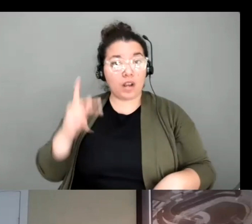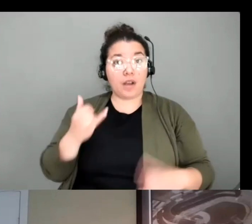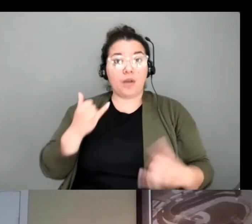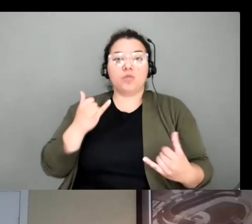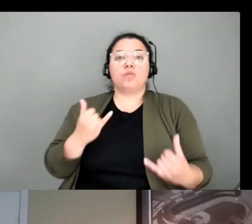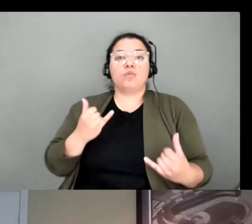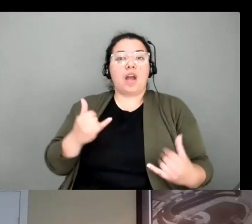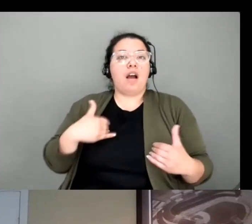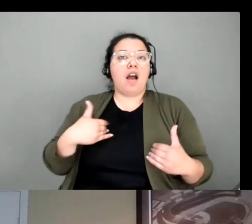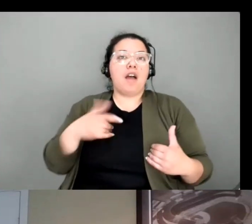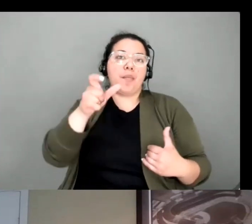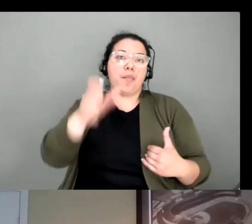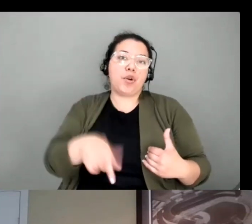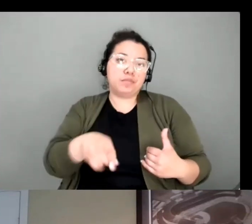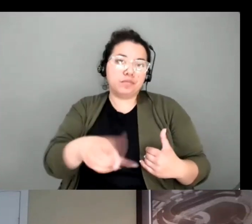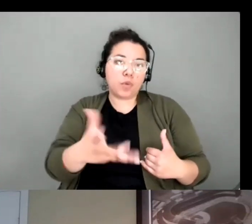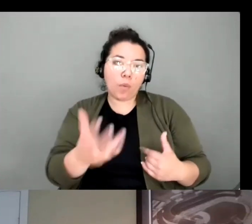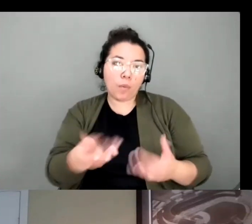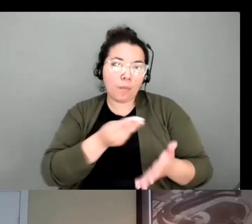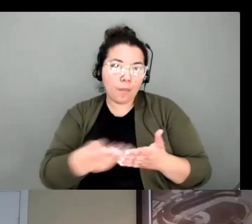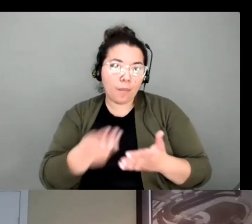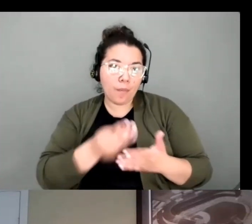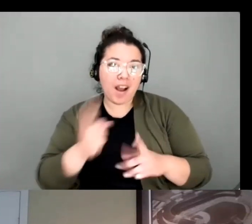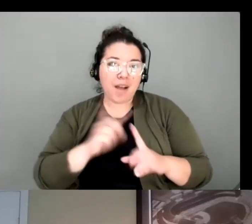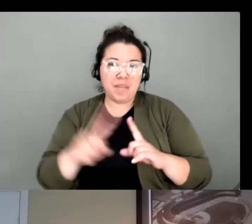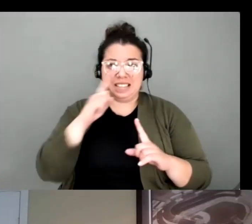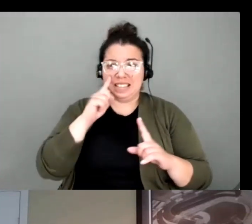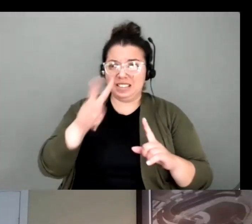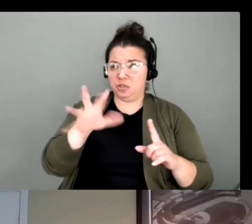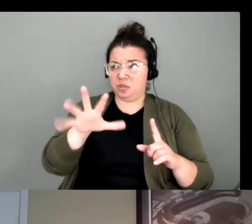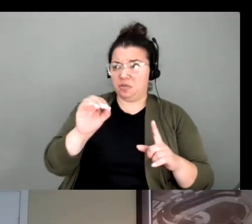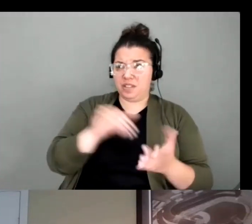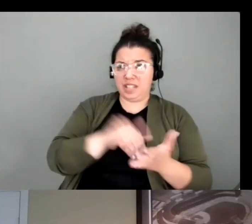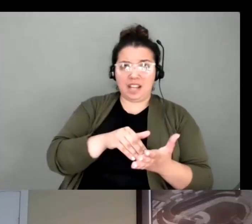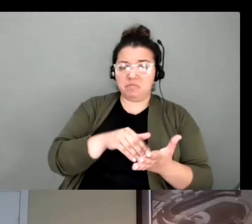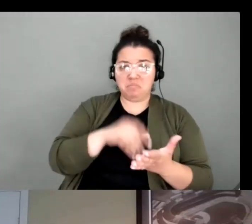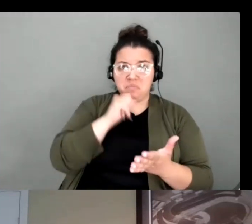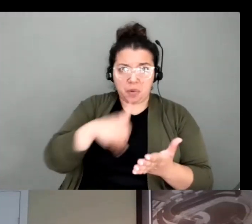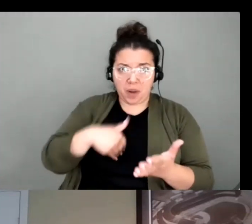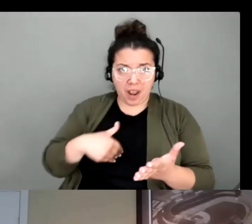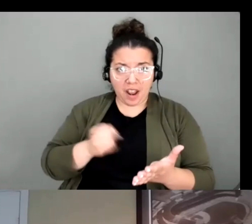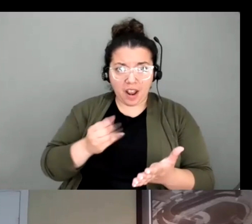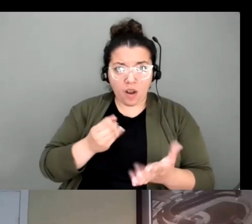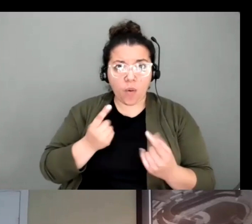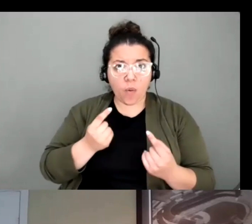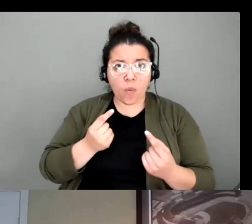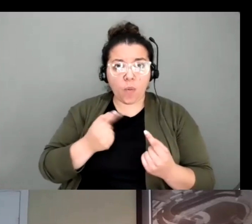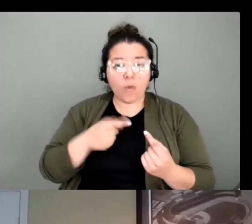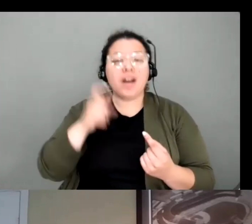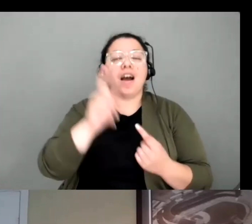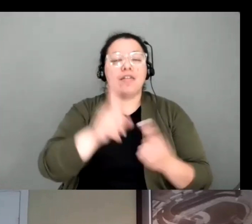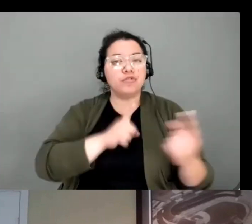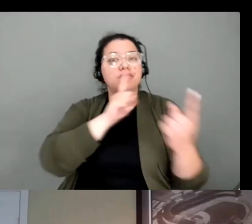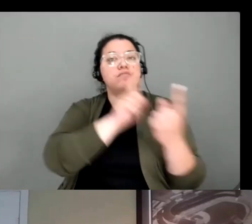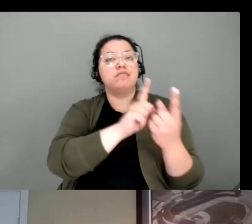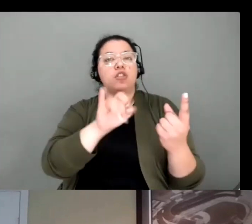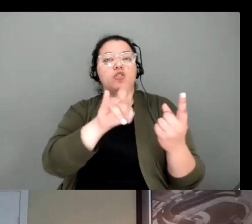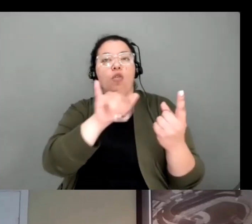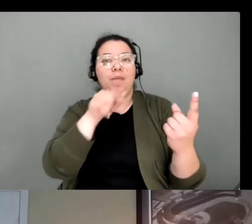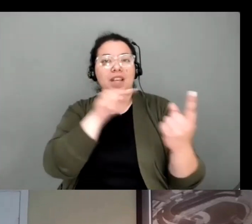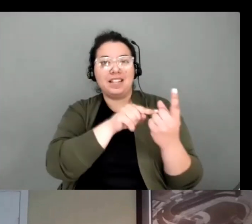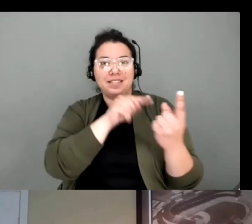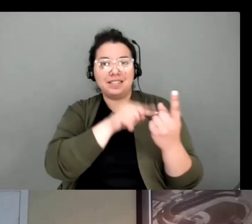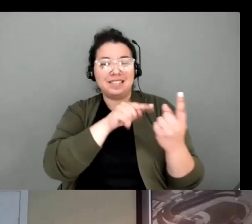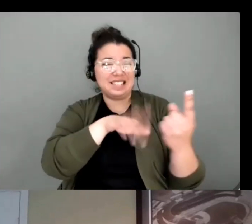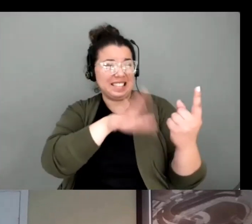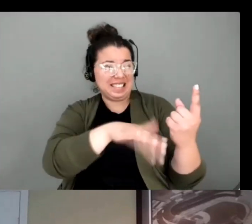that home and they say, well, I don't have $250,000 to buy a house. So what, they have to come to someone like you and try to get